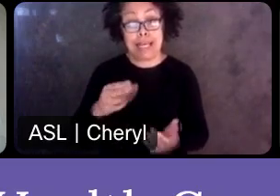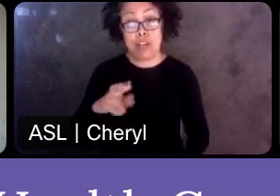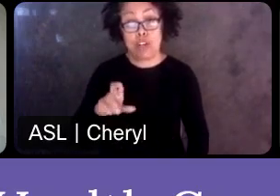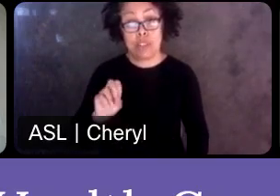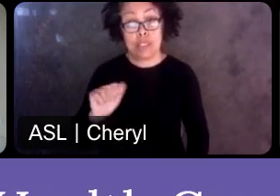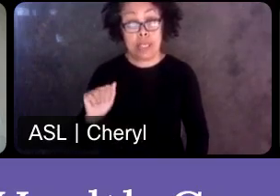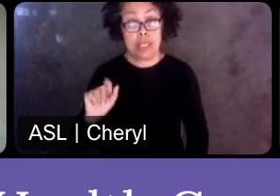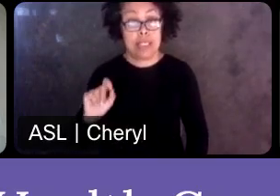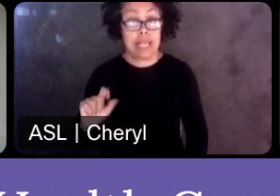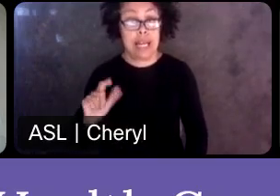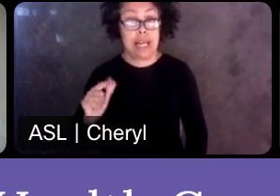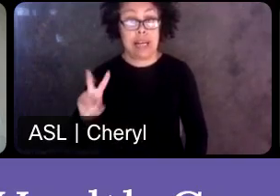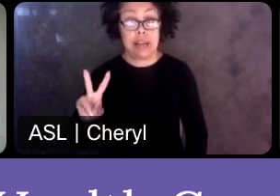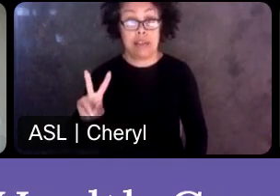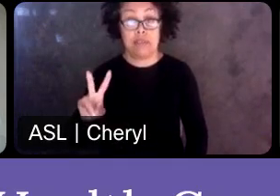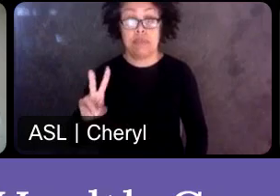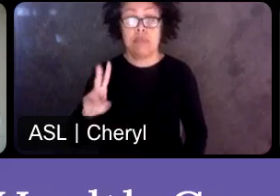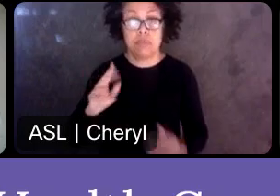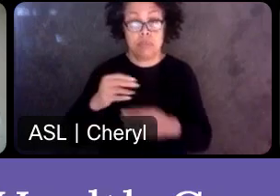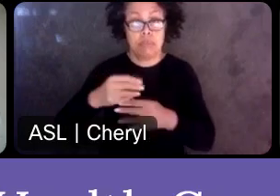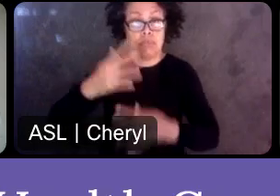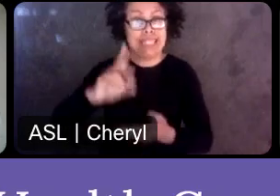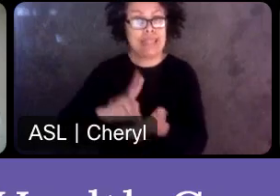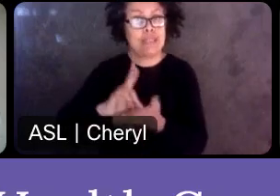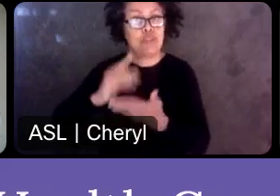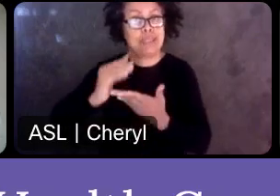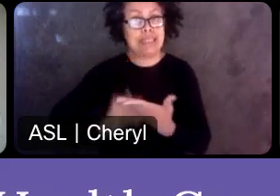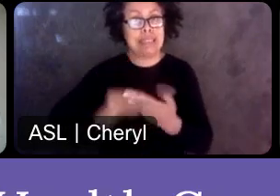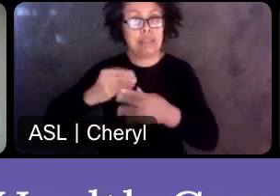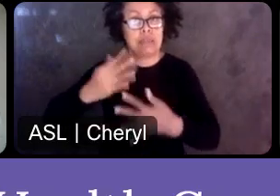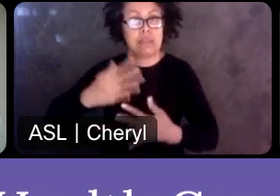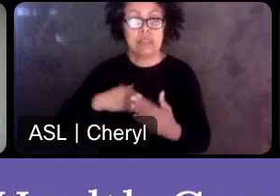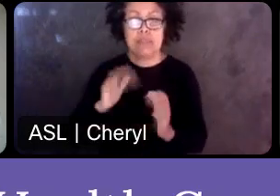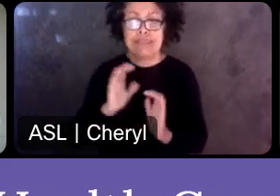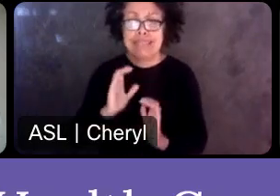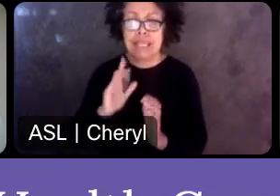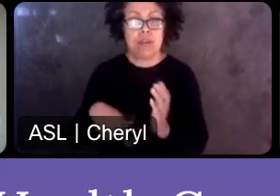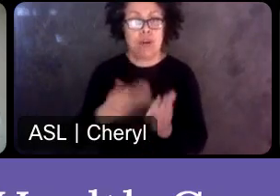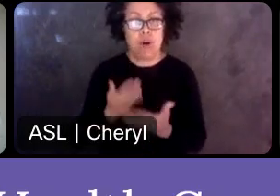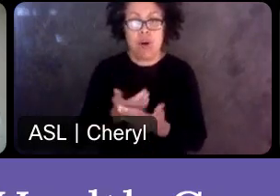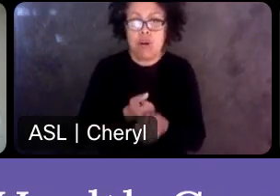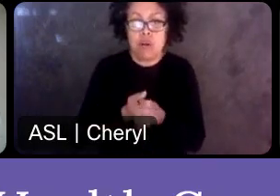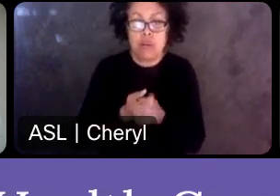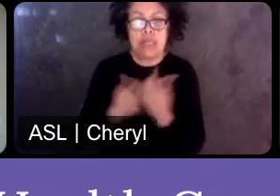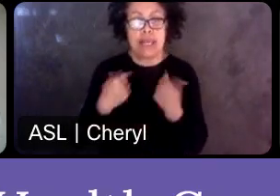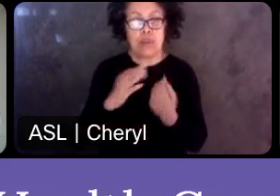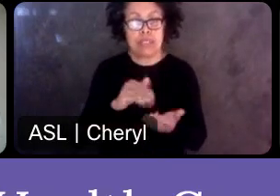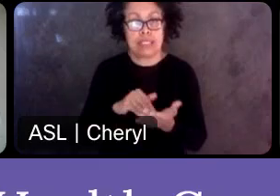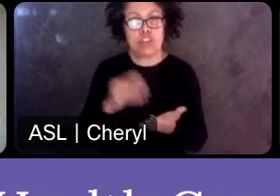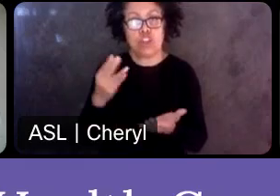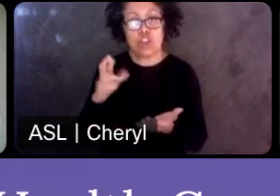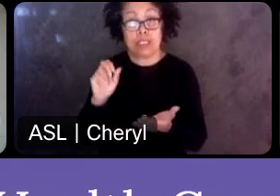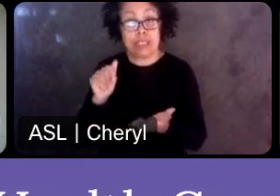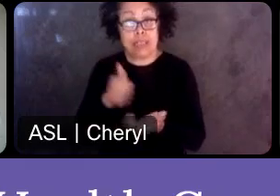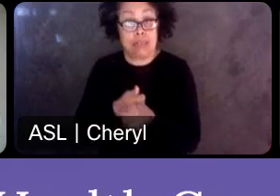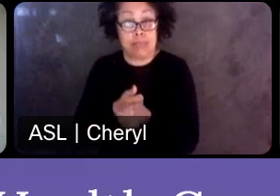findahealthcenter.hrsa.gov is a searchable directory of all HRSA-funded health centers where services are offered regardless